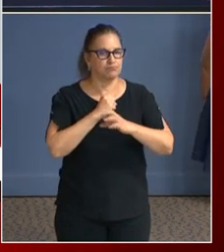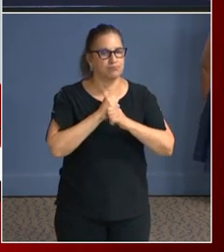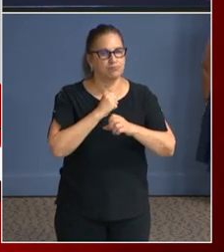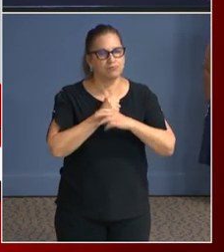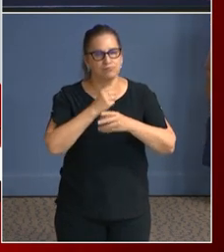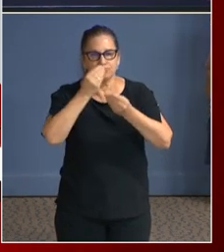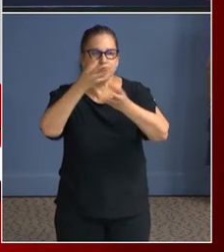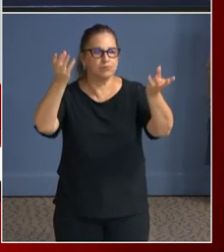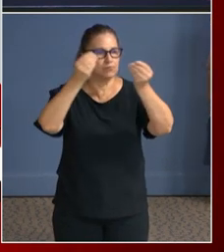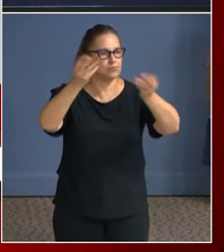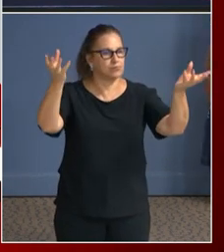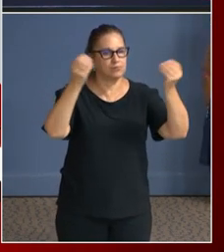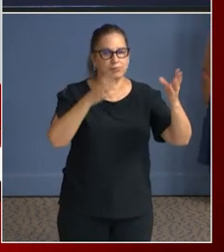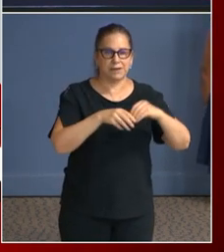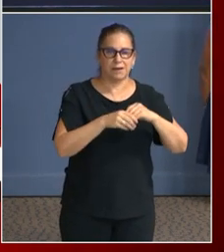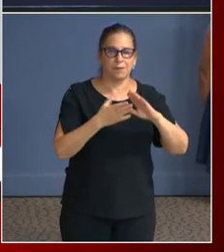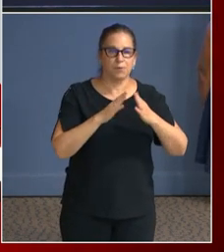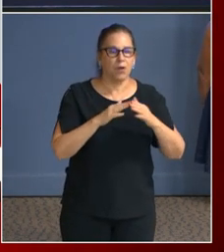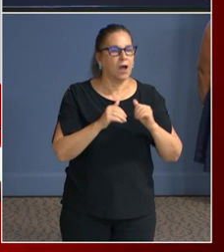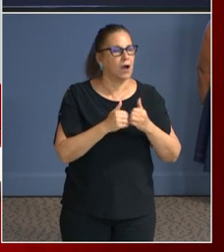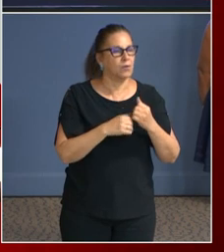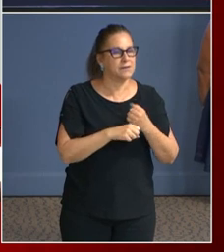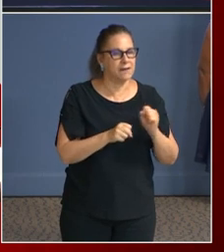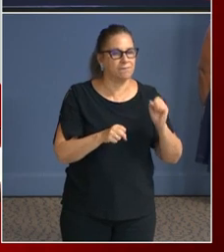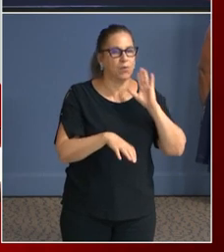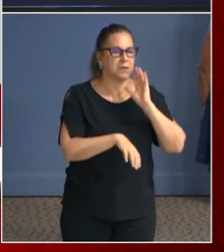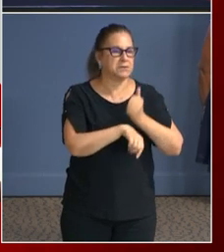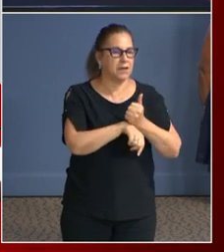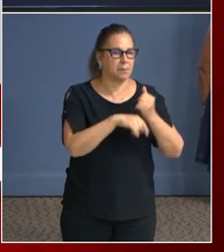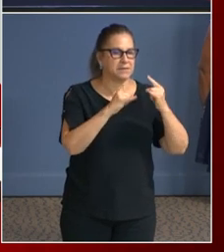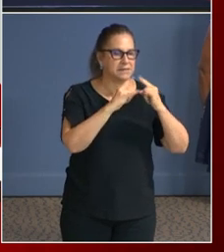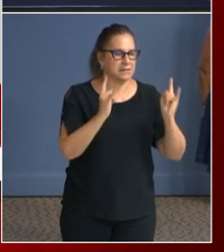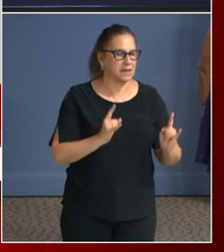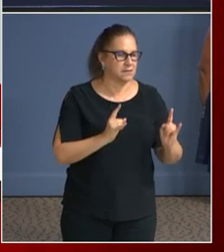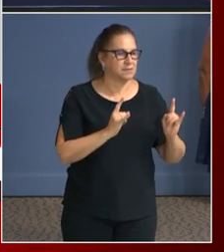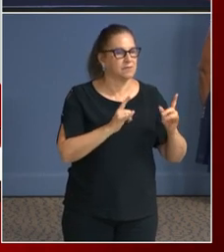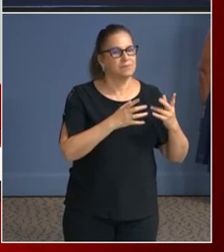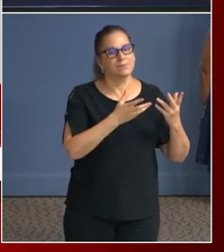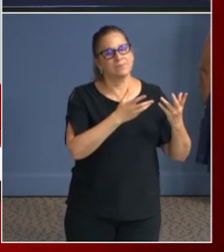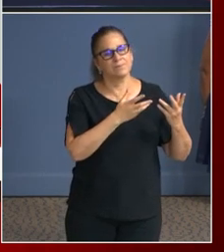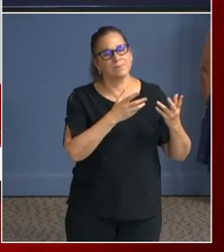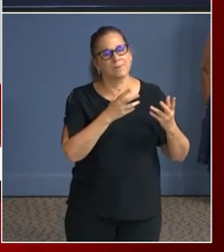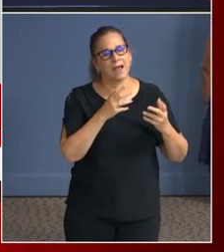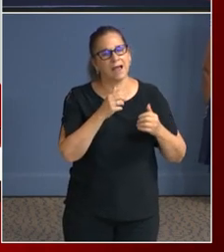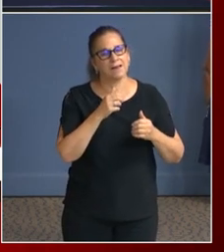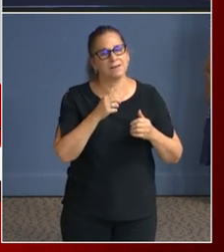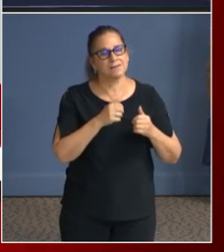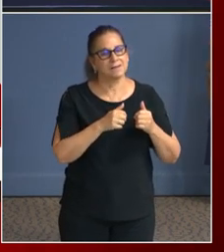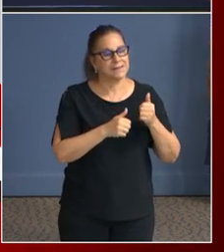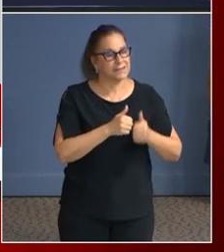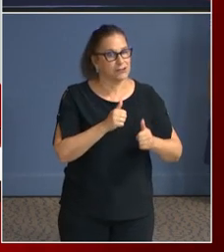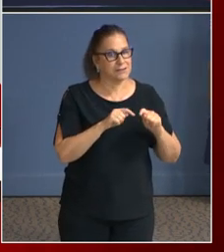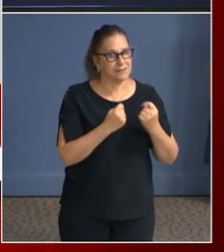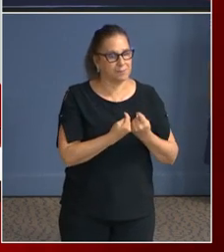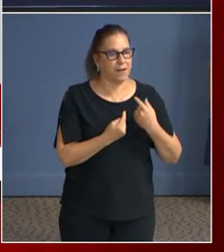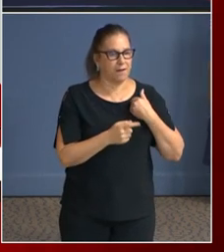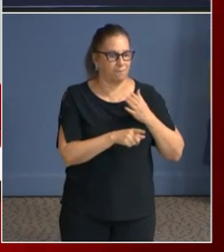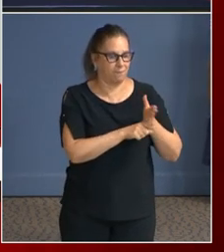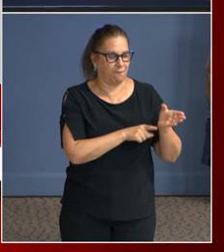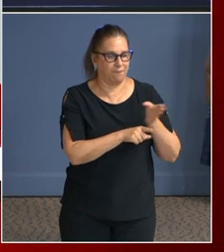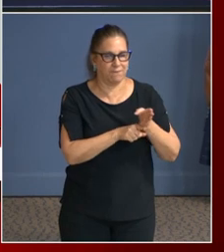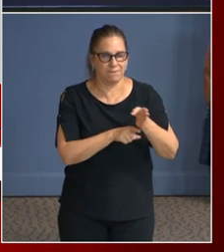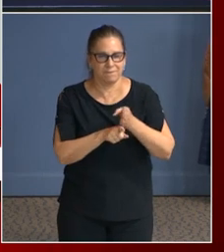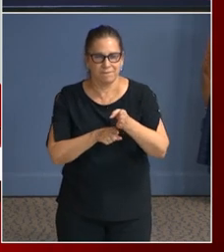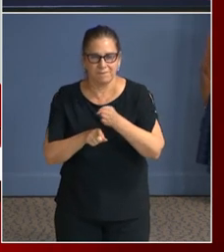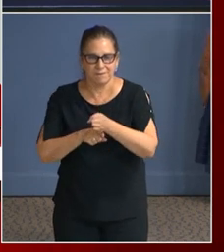hotspots, known for large gatherings of fireworks. These teams will be focusing on fire and public safety in